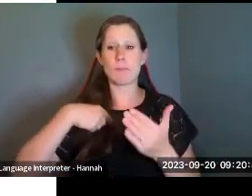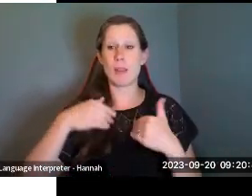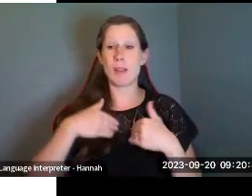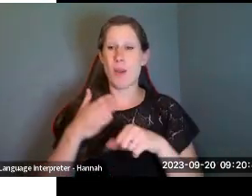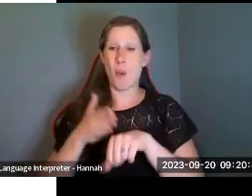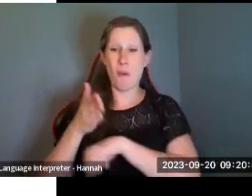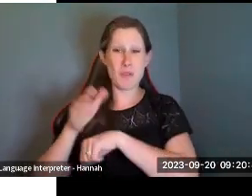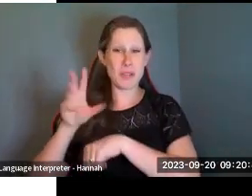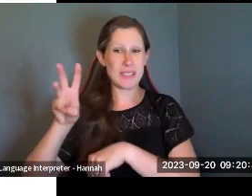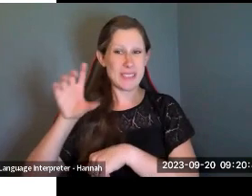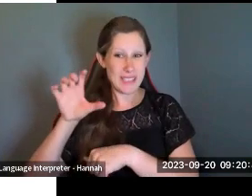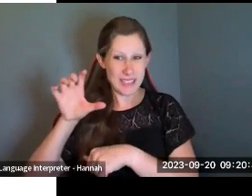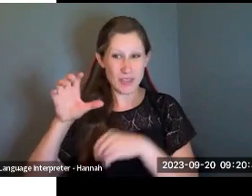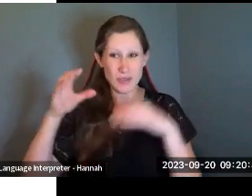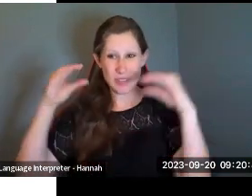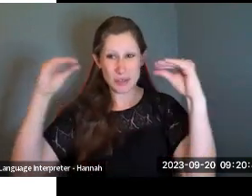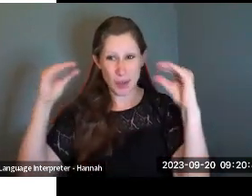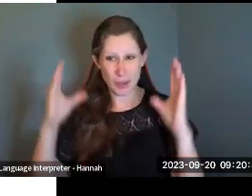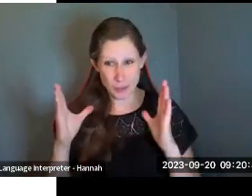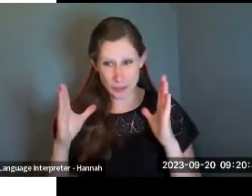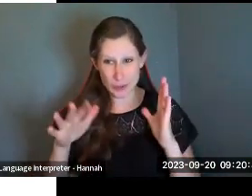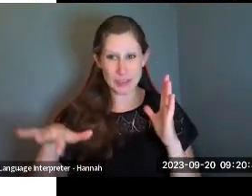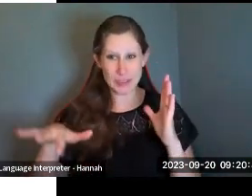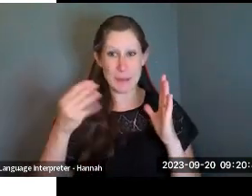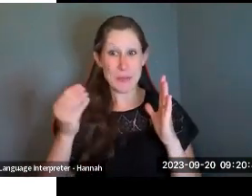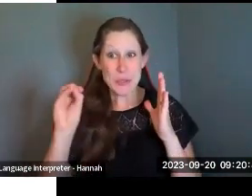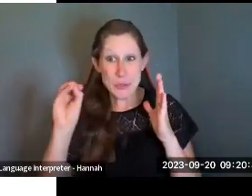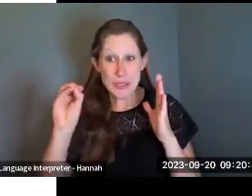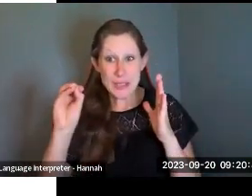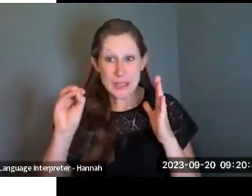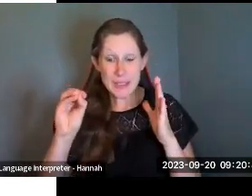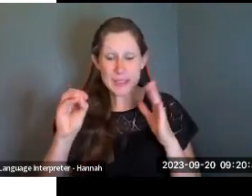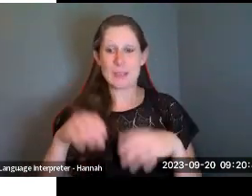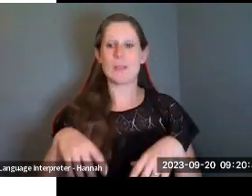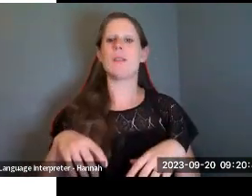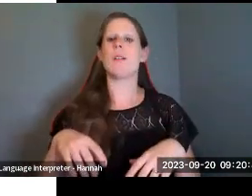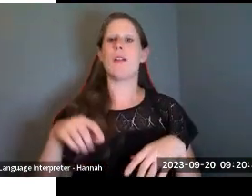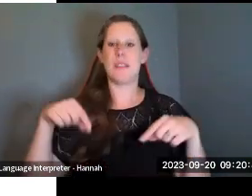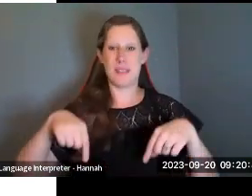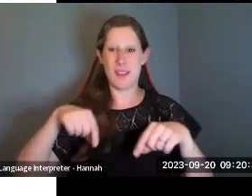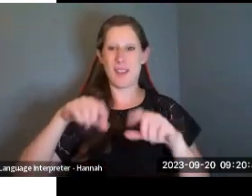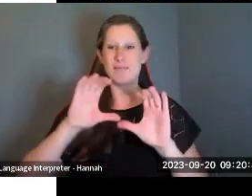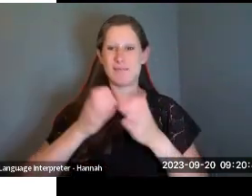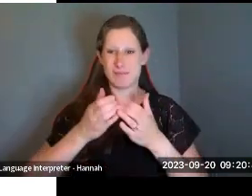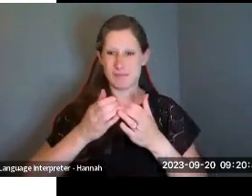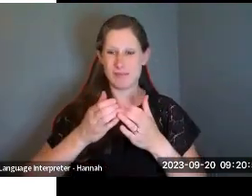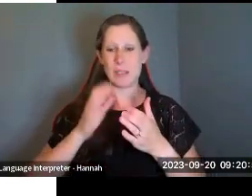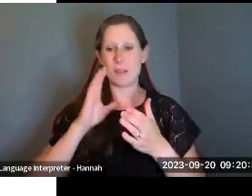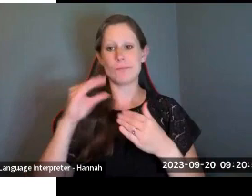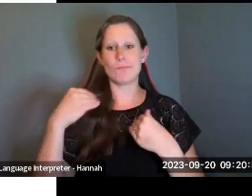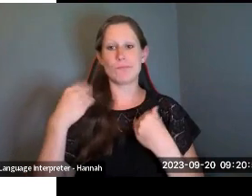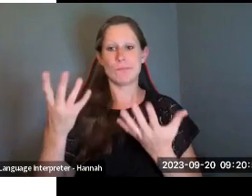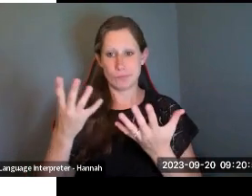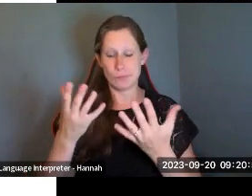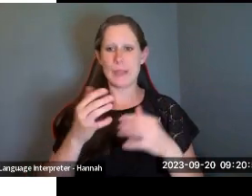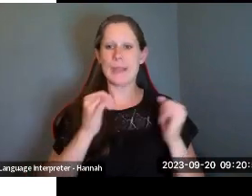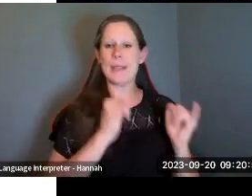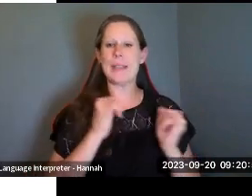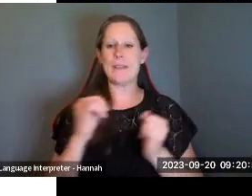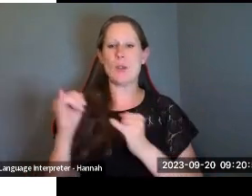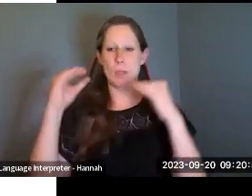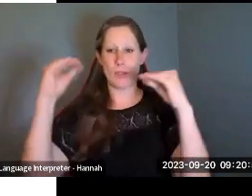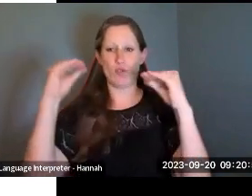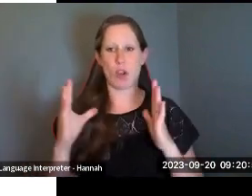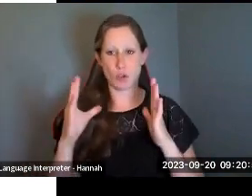600 instructors in the state of Missouri, and that this course is delivered by individual